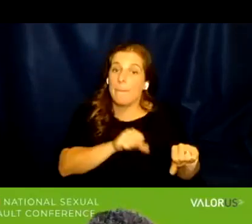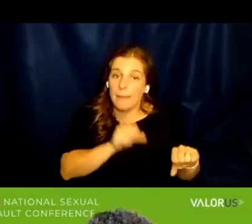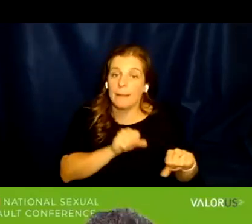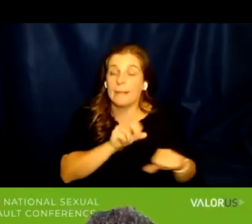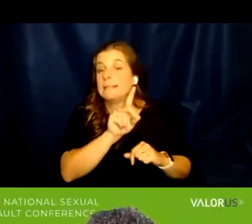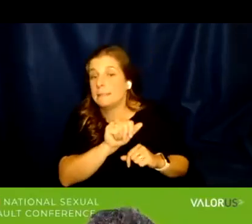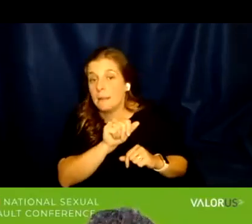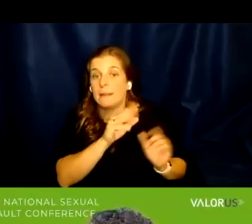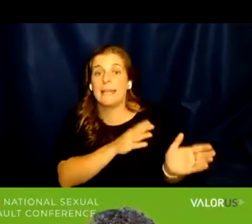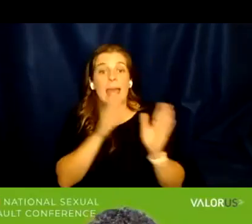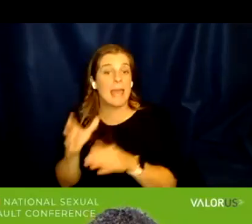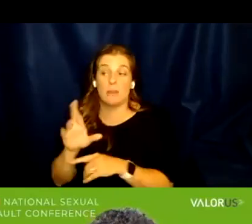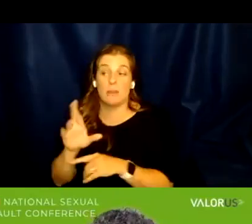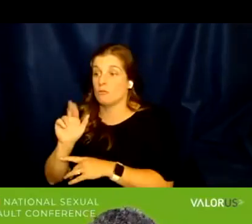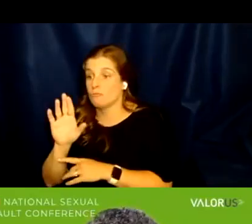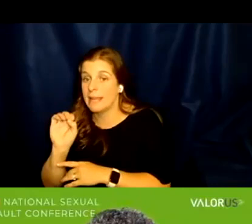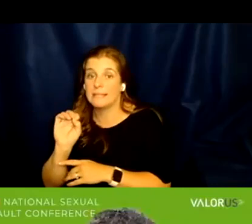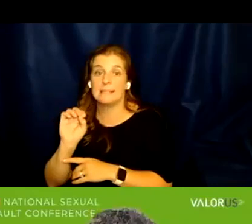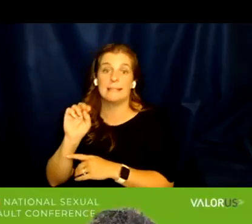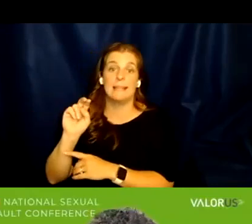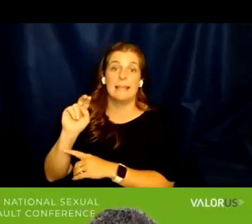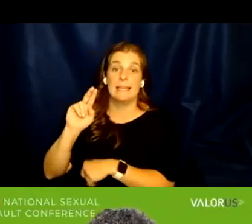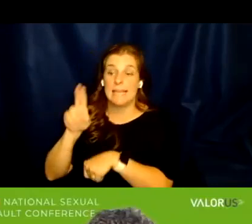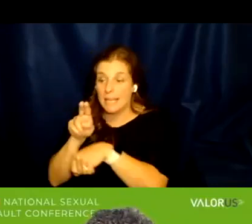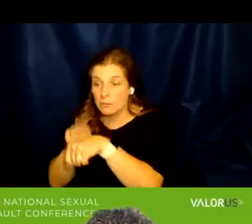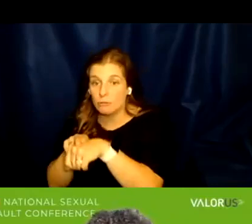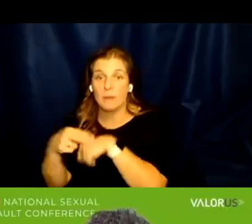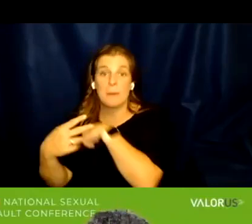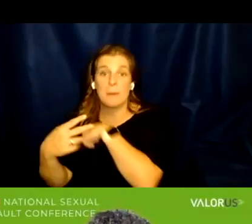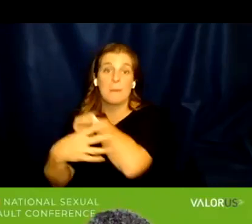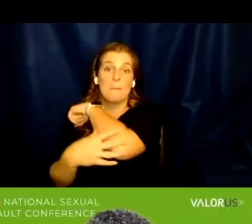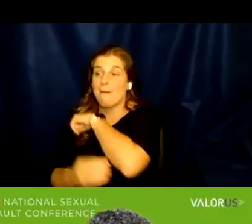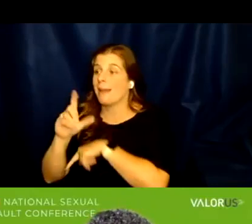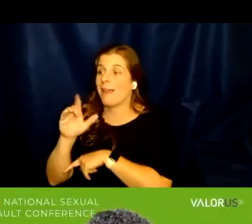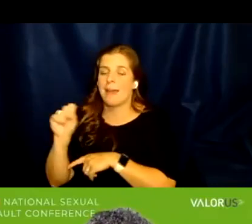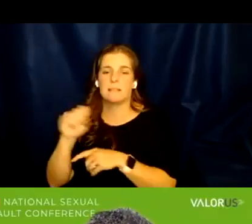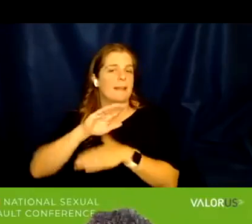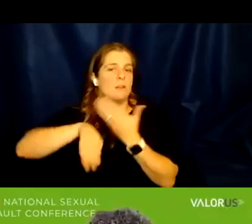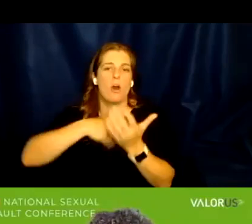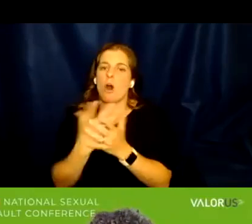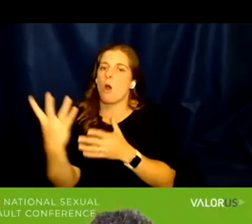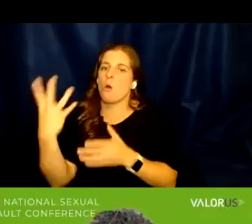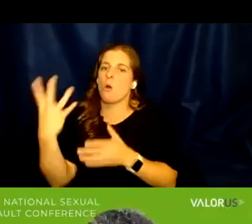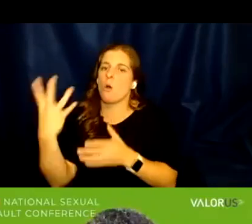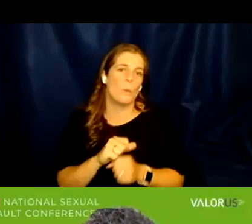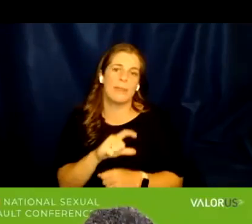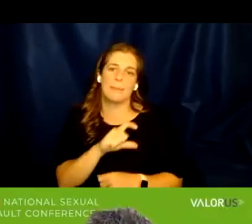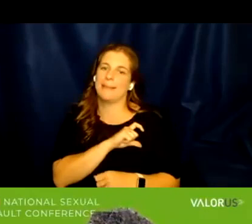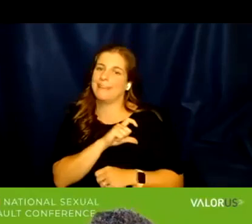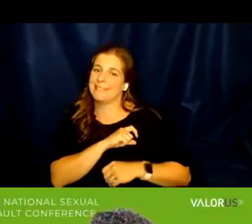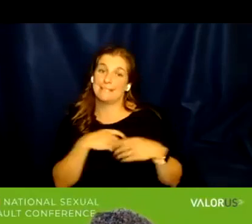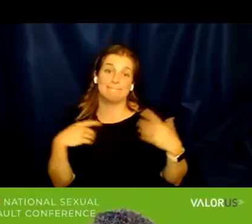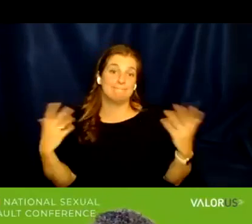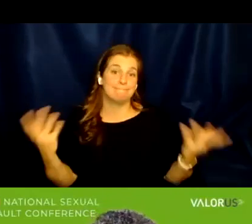of race and nation and poverty and class are all inherent to policing. It's about maintaining all of